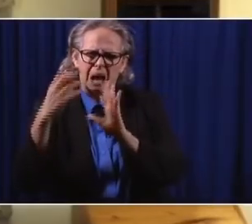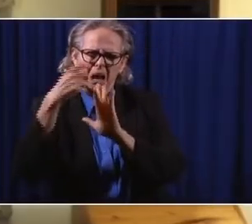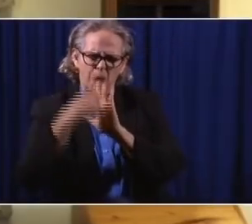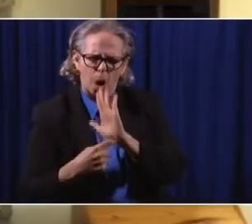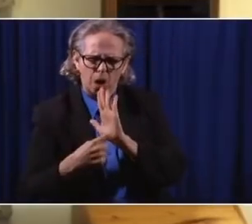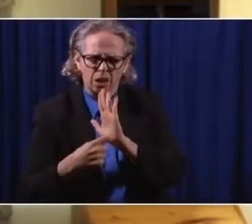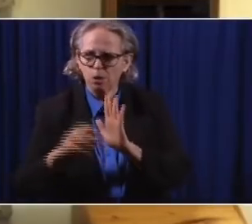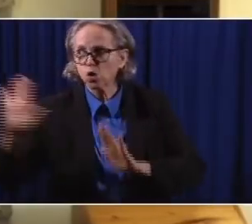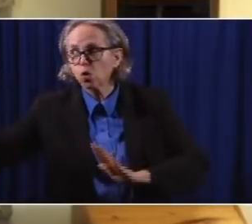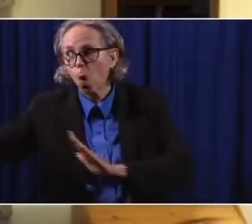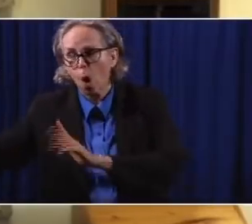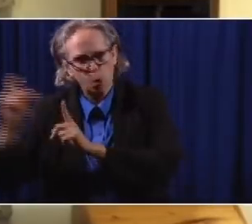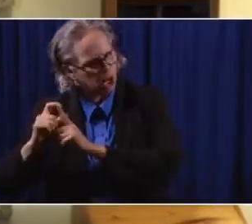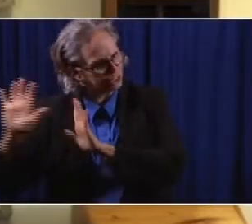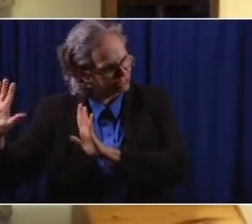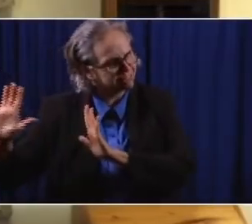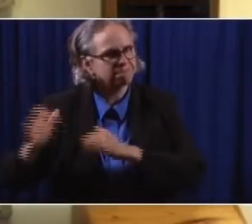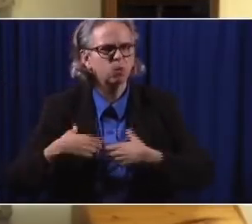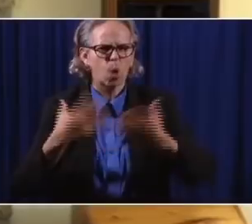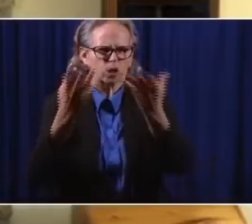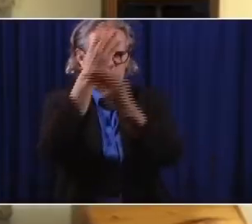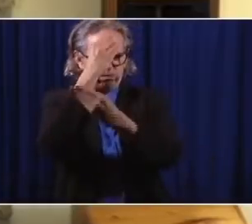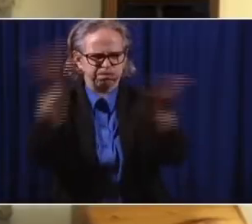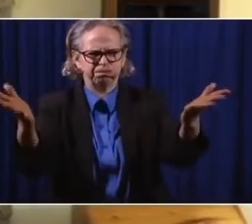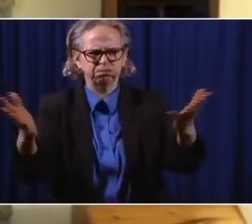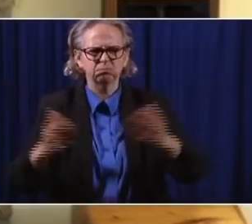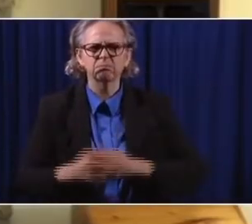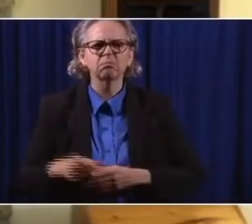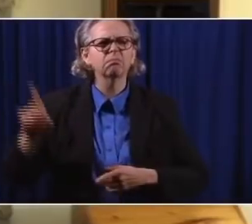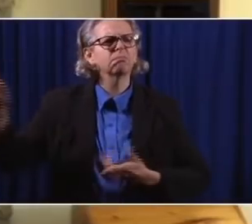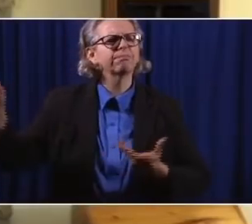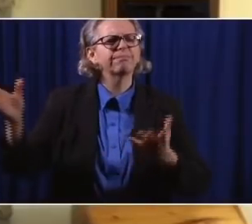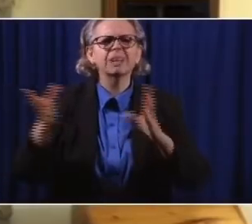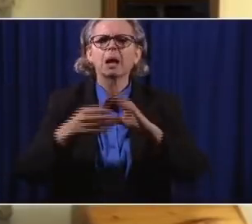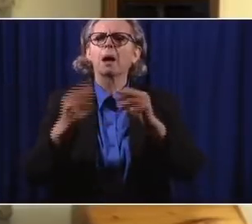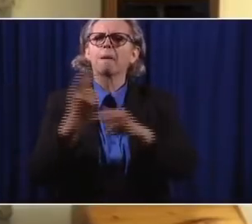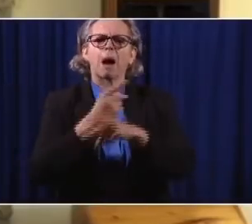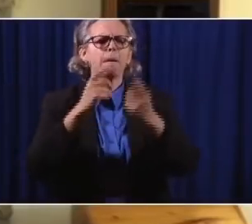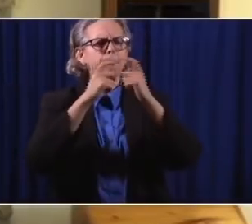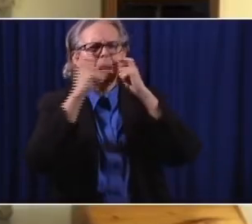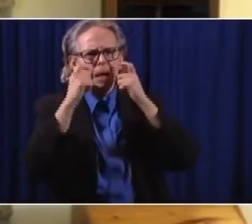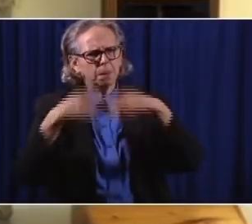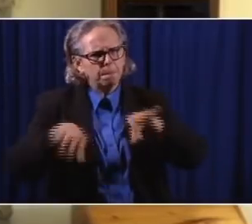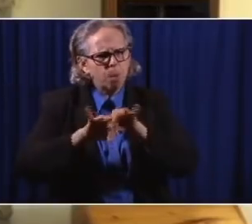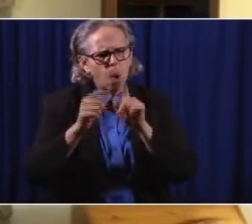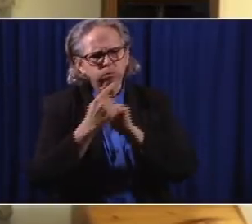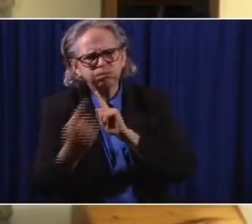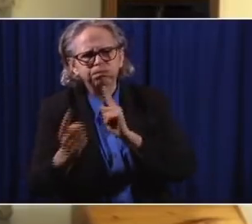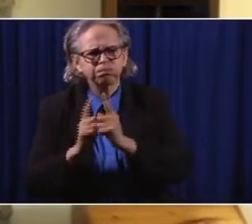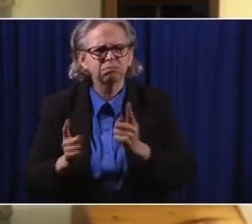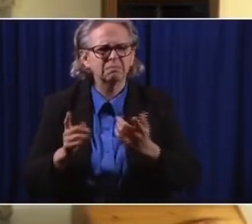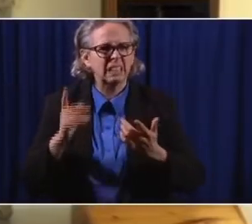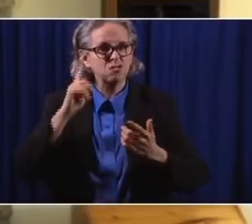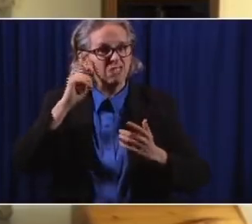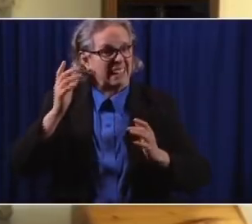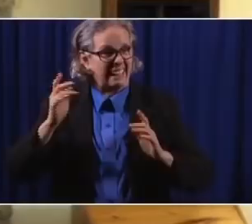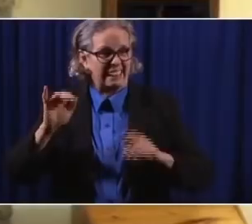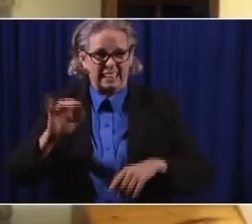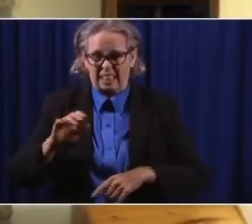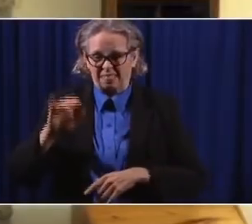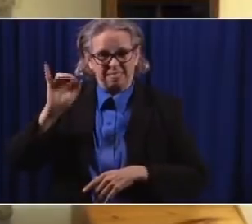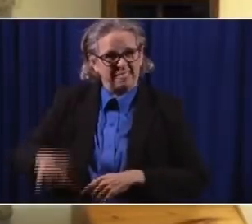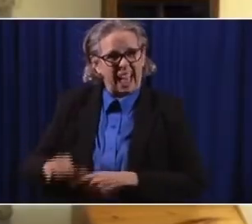words, talking about wearing a mask, keeping a distance. These minor inconveniences can save your